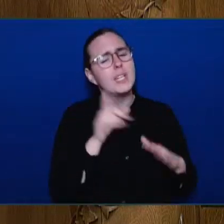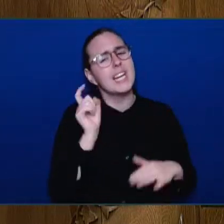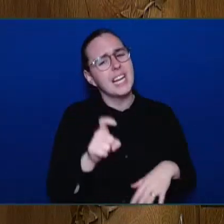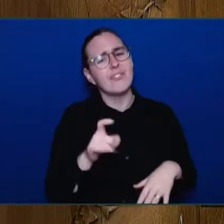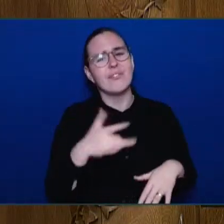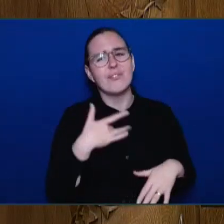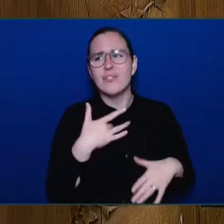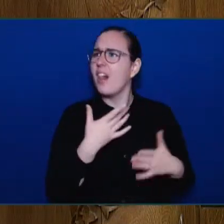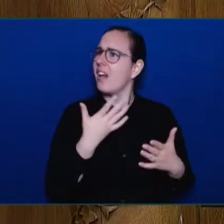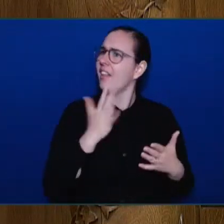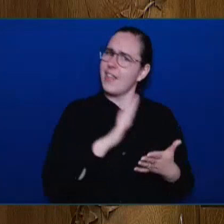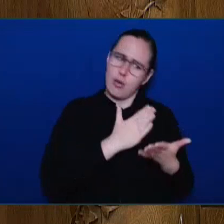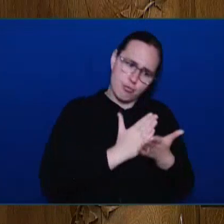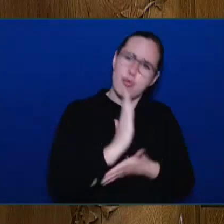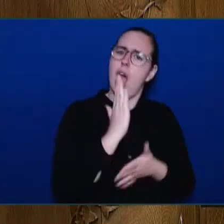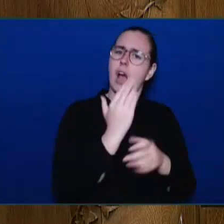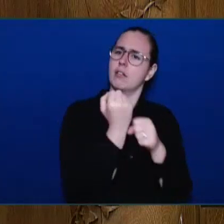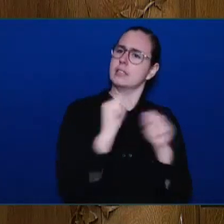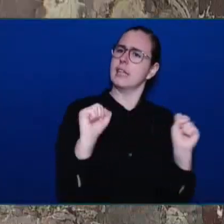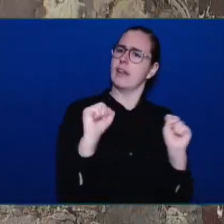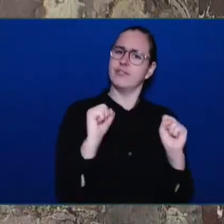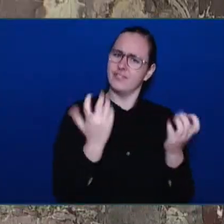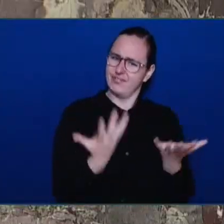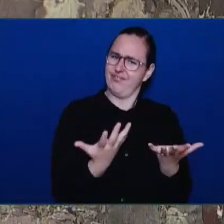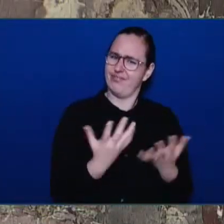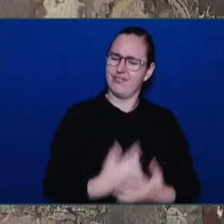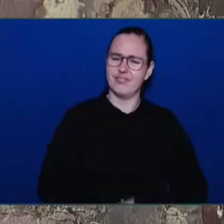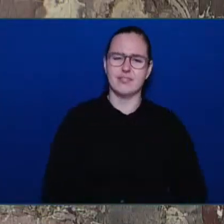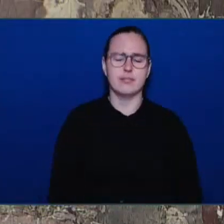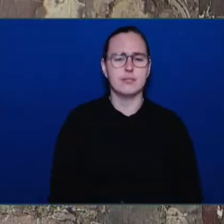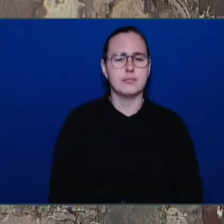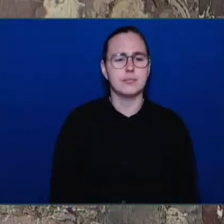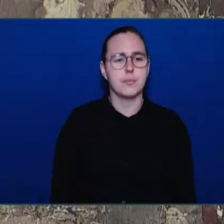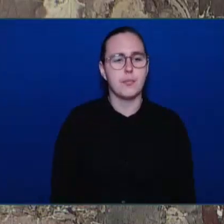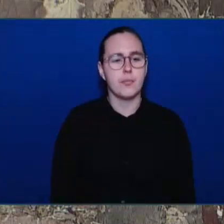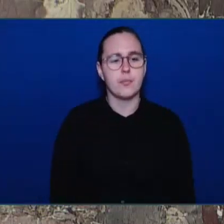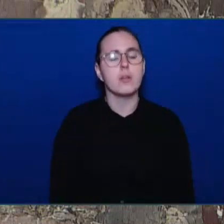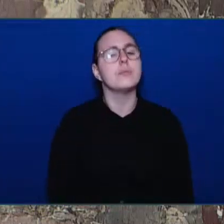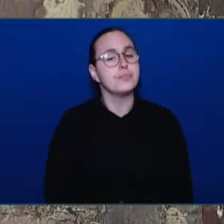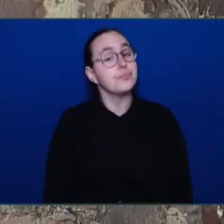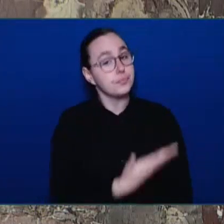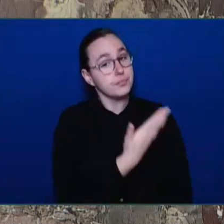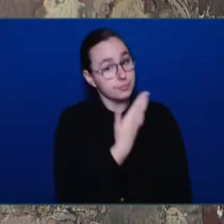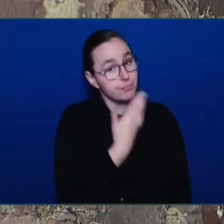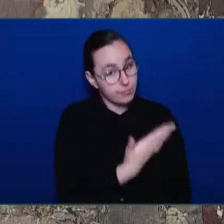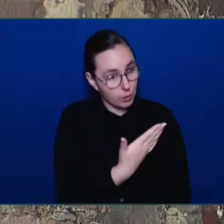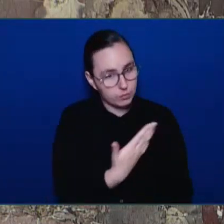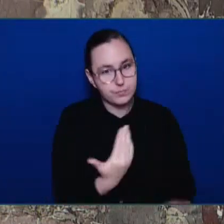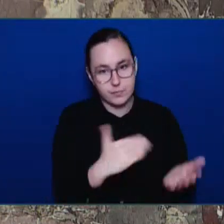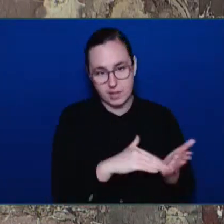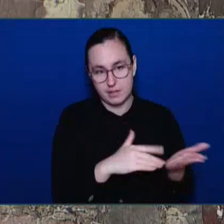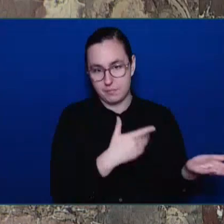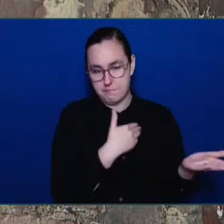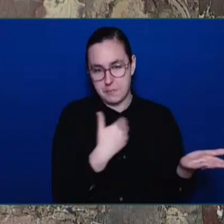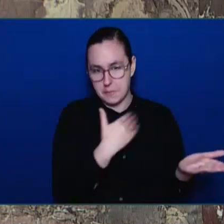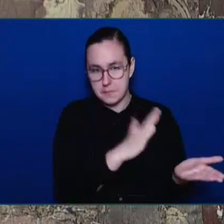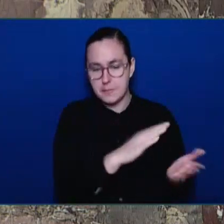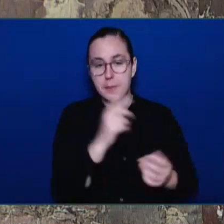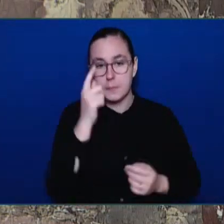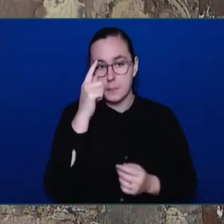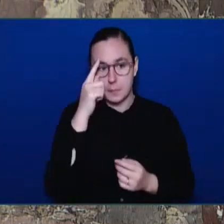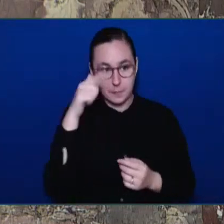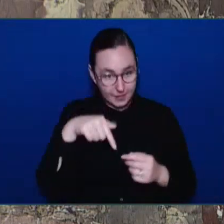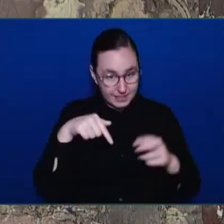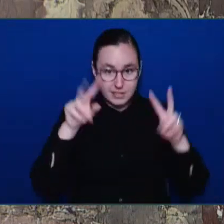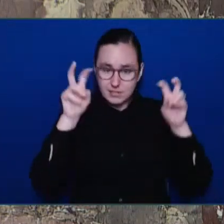Premier. Thank you very much, Honourable Speaker, and thank you again to the member for the question on this issue that matters to so many British Columbians. You know,